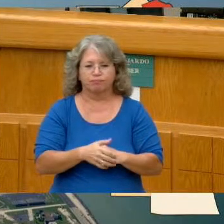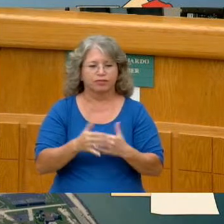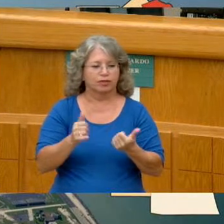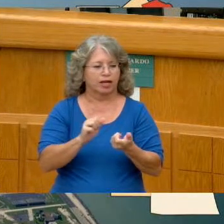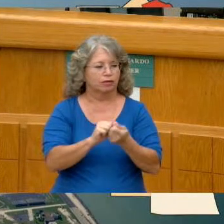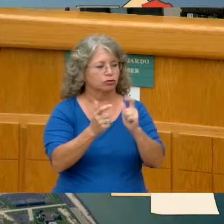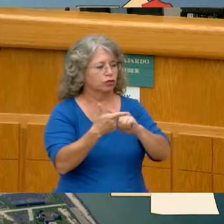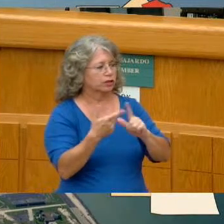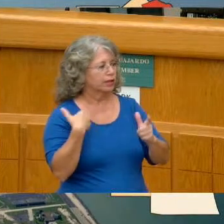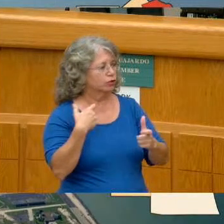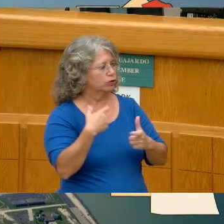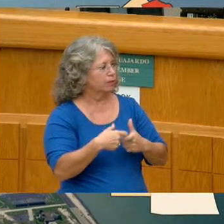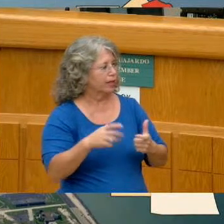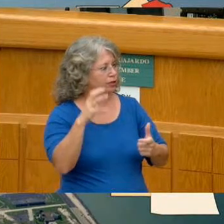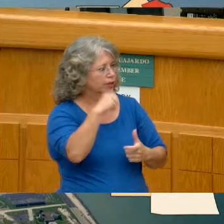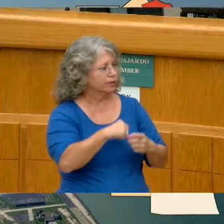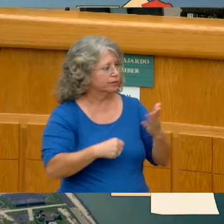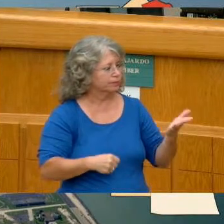translation.